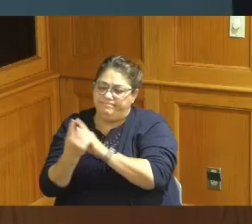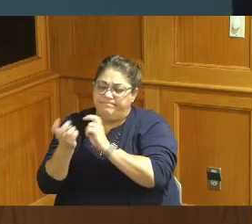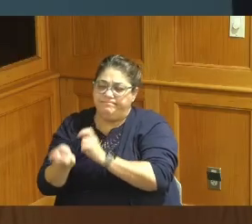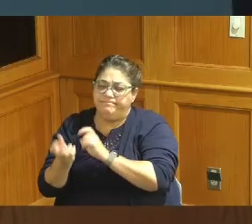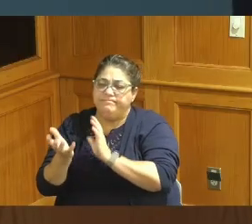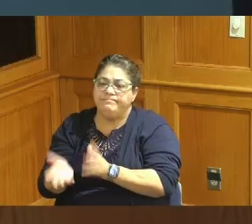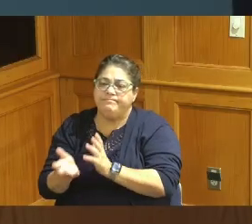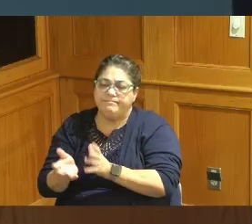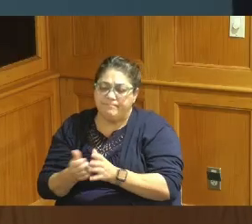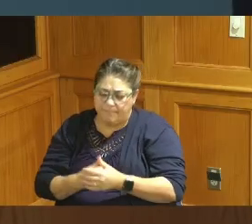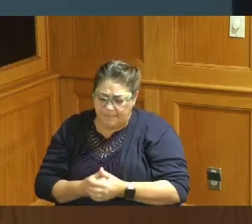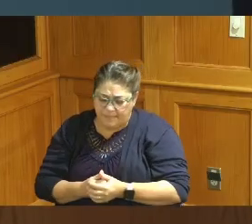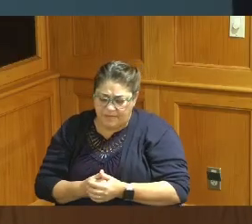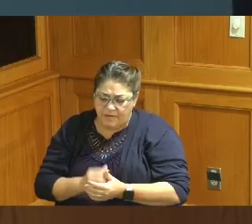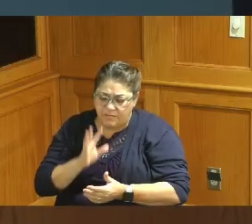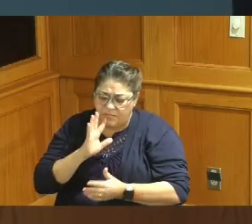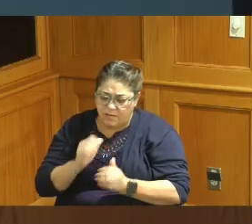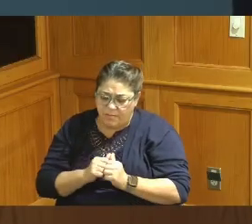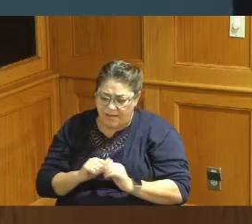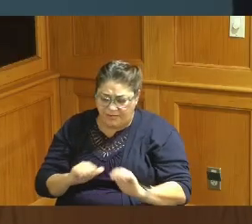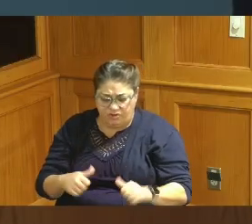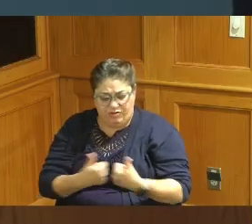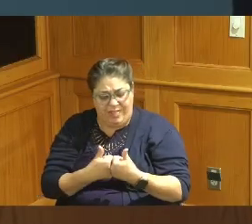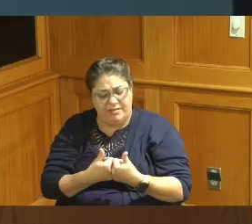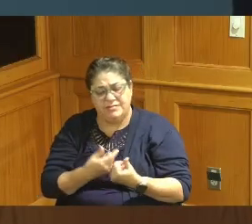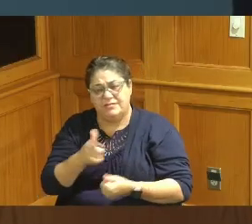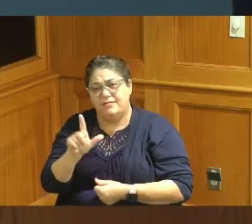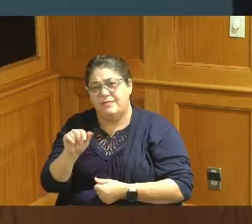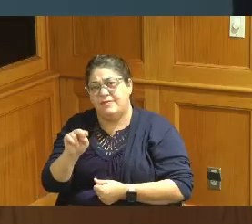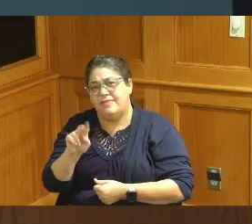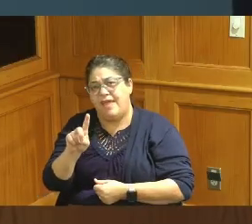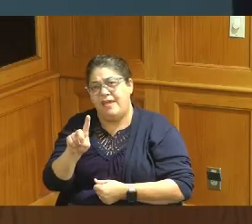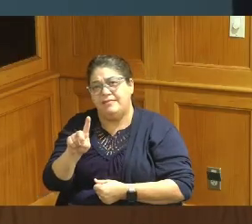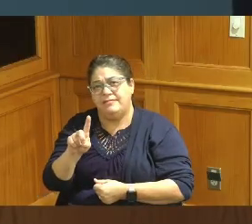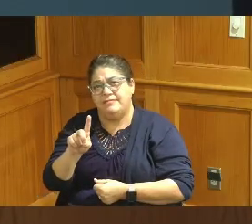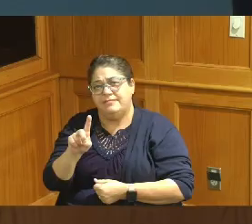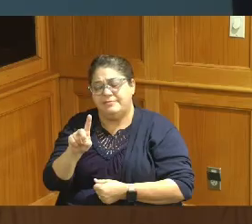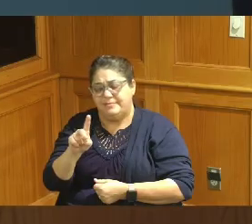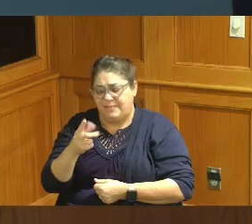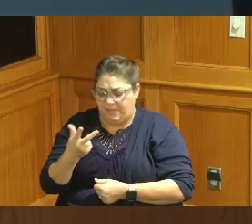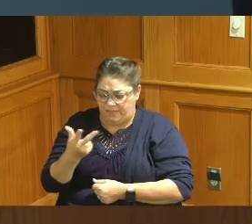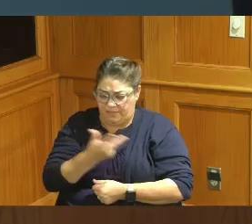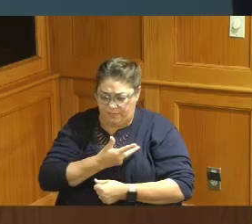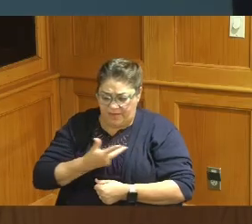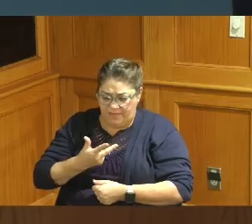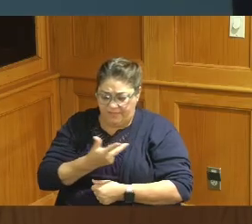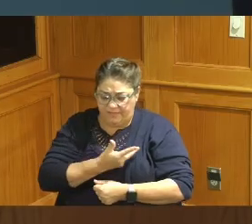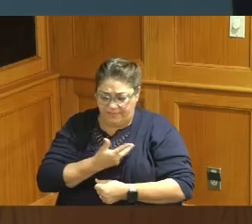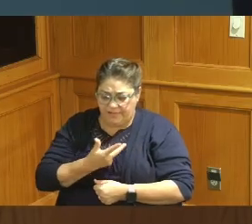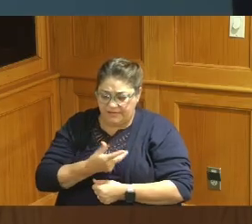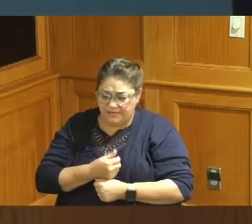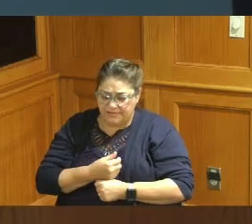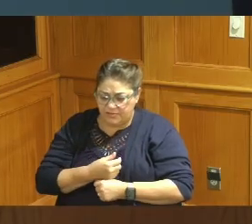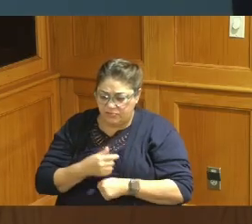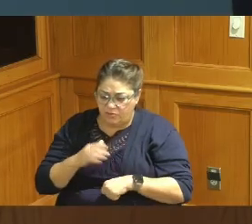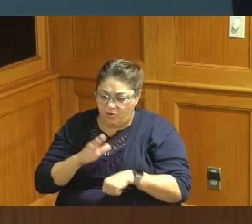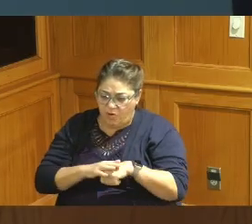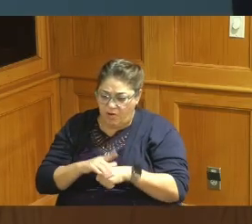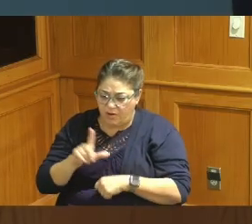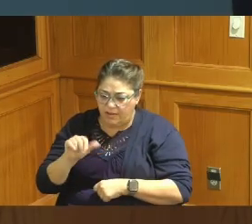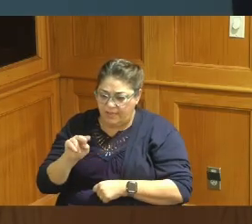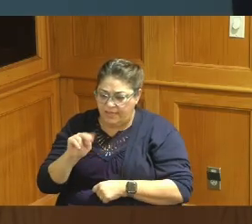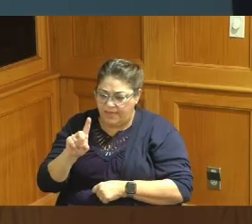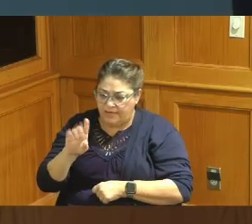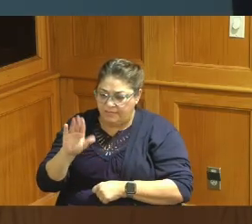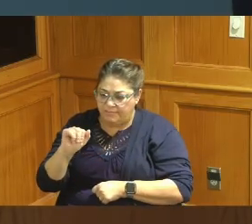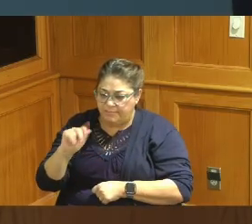the challenge of finding land, and all three of us serve on the land bank. And so I was